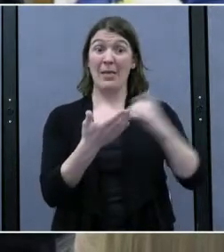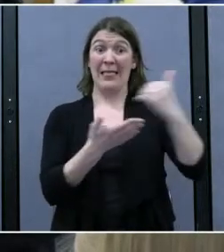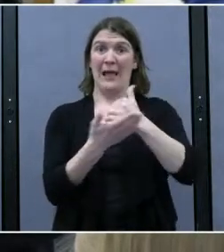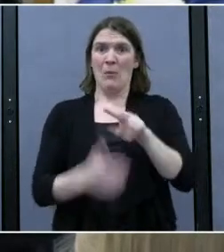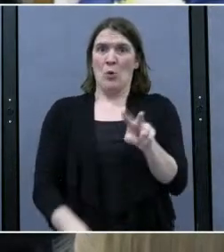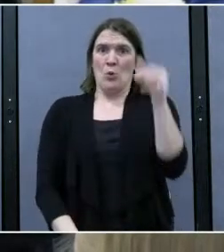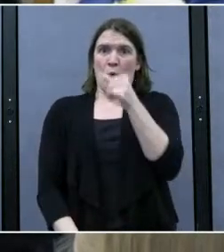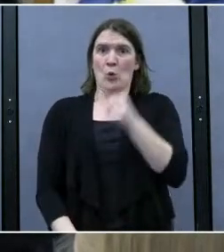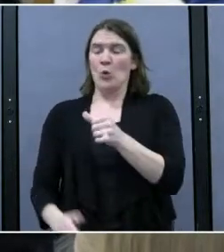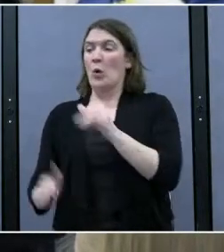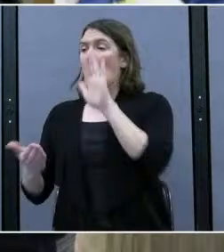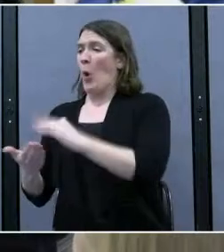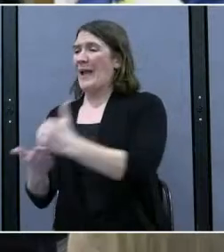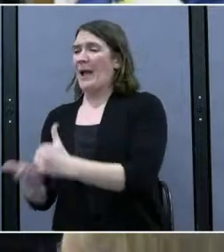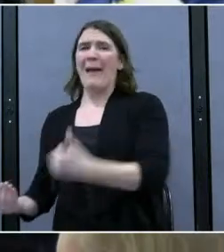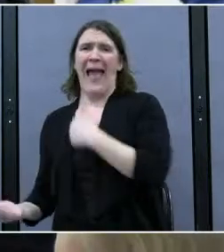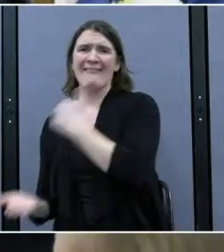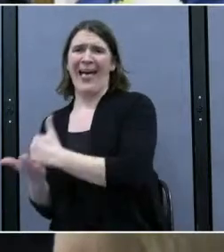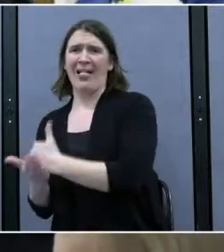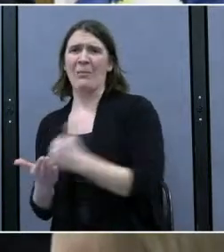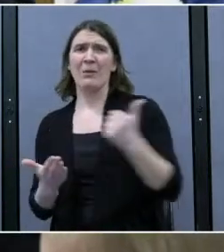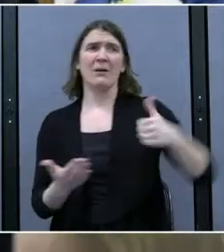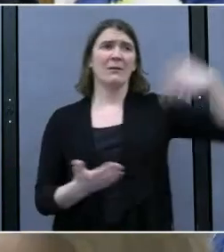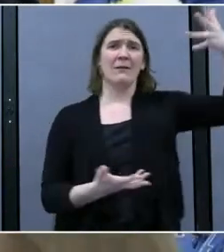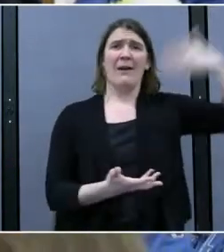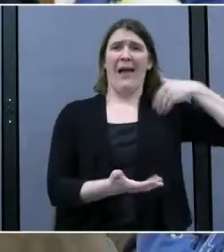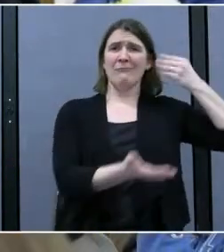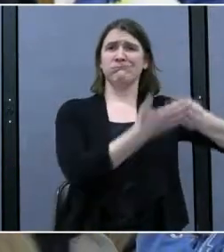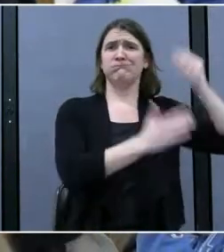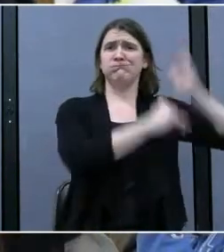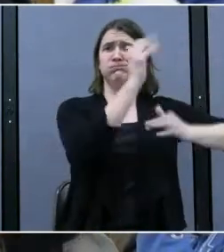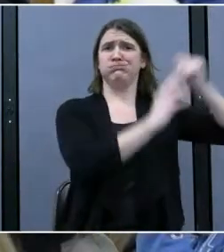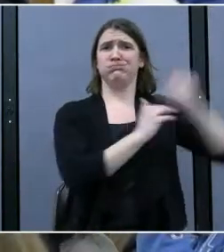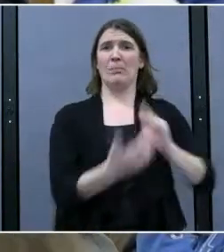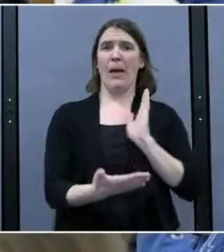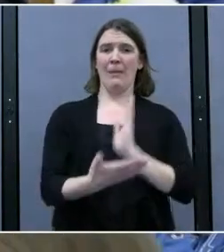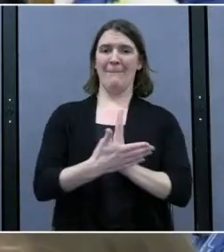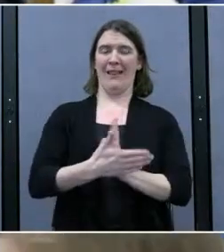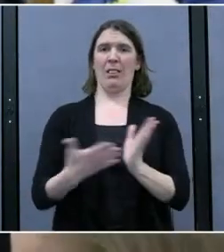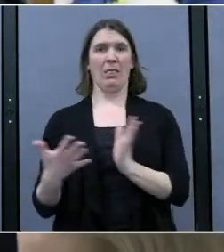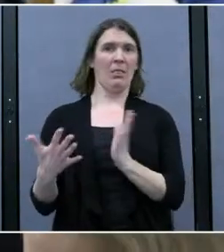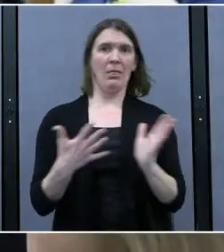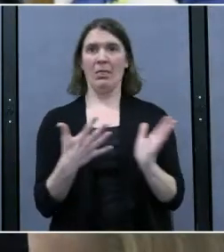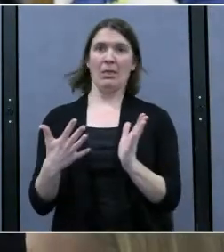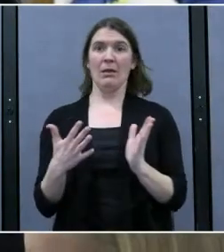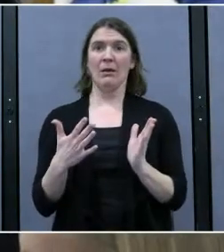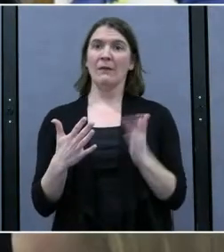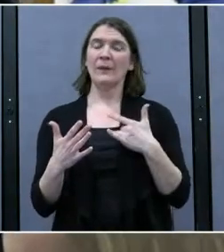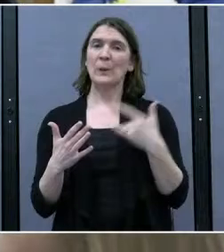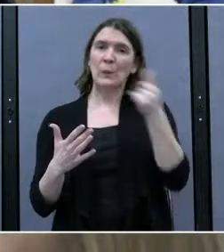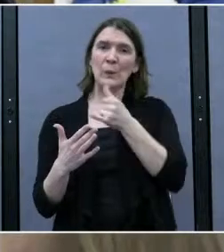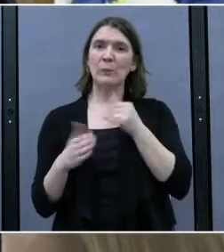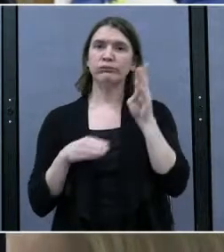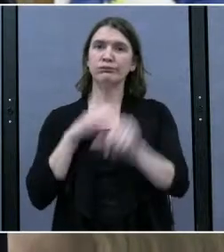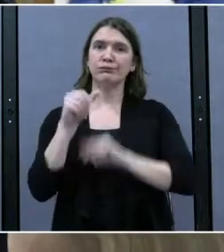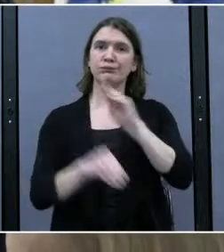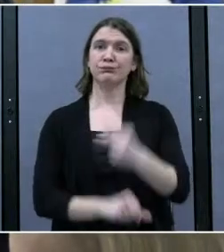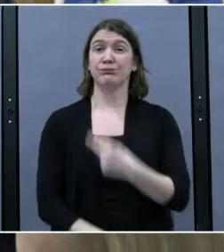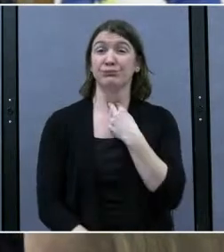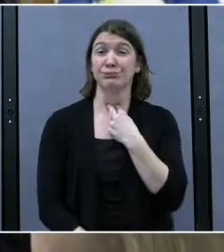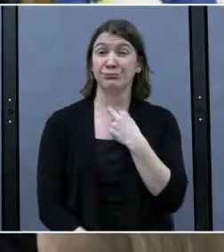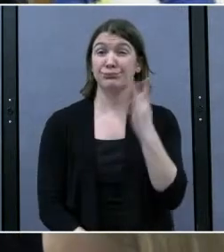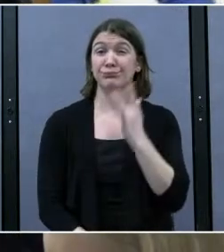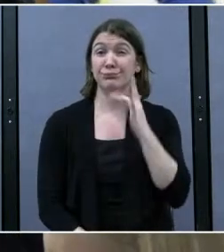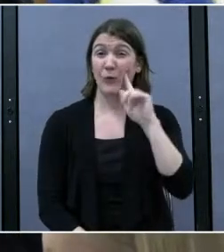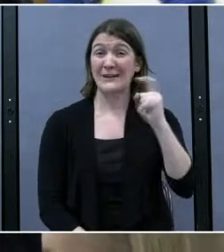chart really, really interesting, that it's the middle income people that are the ones that are going to be squeezed most by the